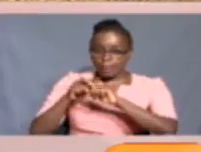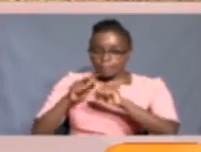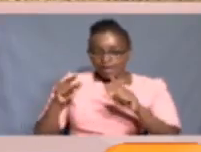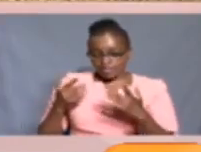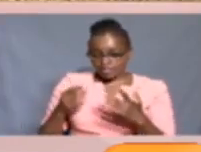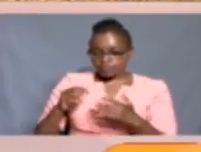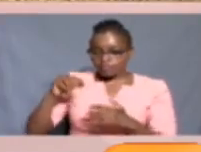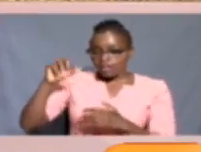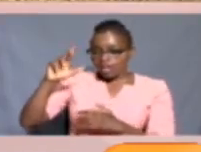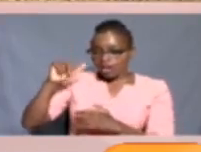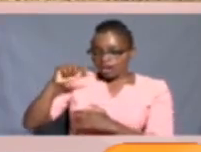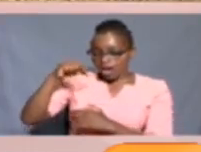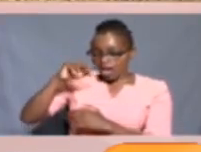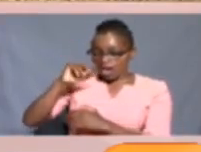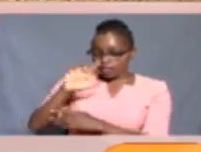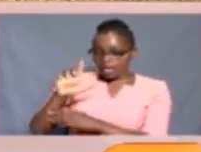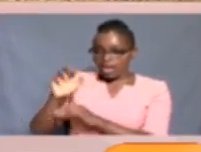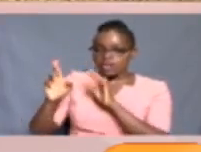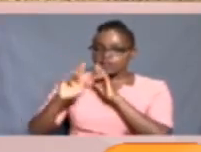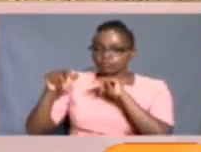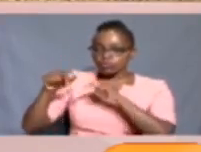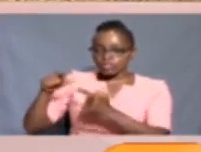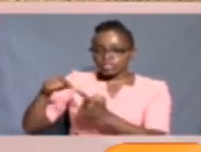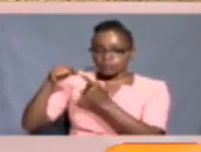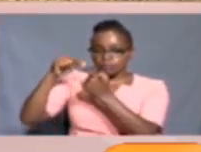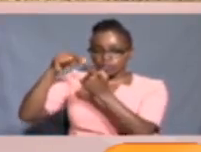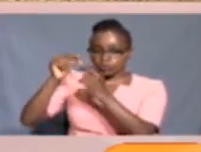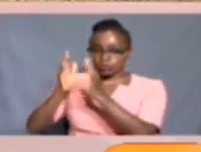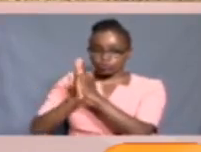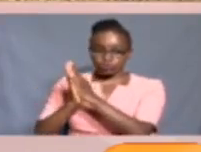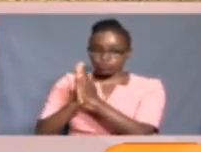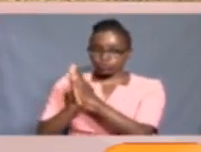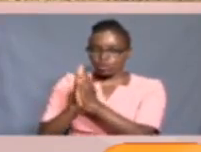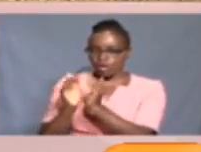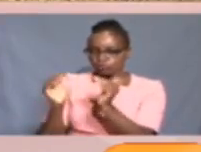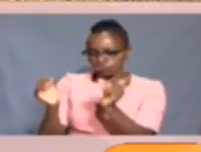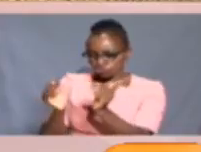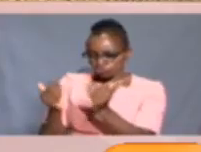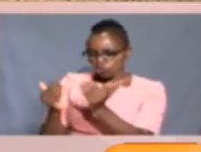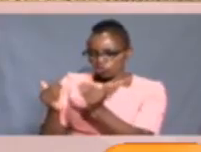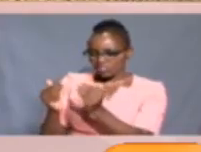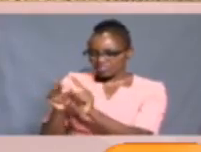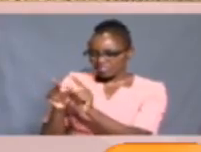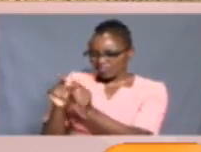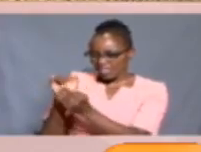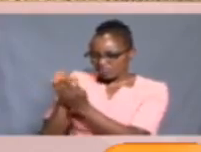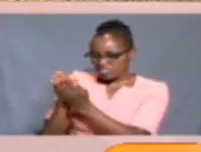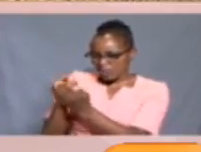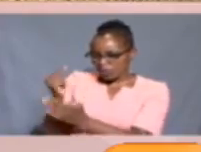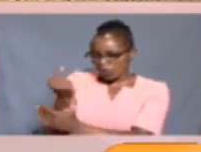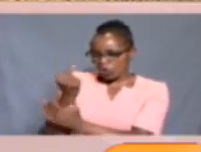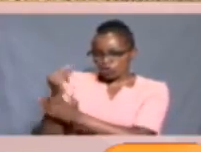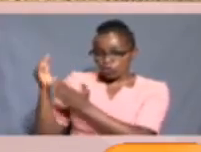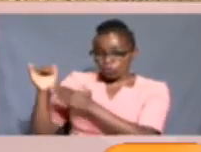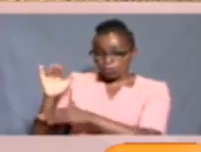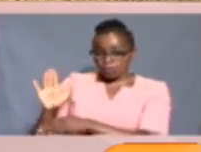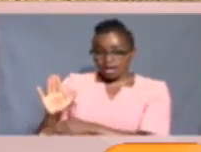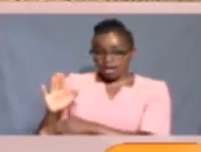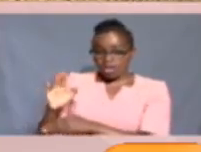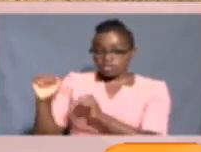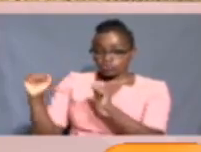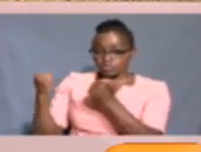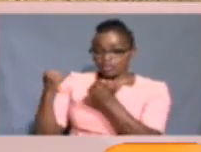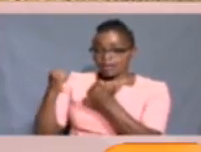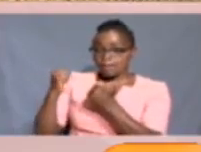Raquel Muigai reports in tonight's special feature, a small museum appears to be their only hope of